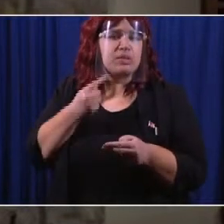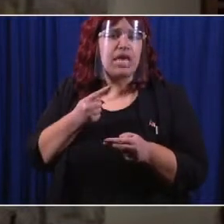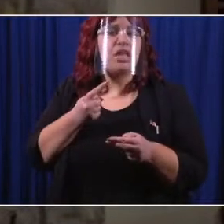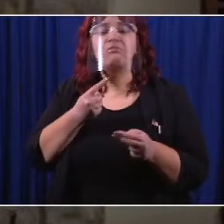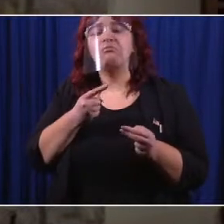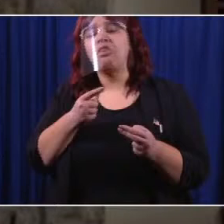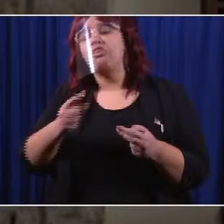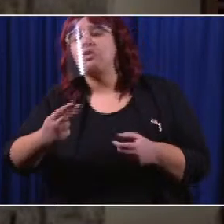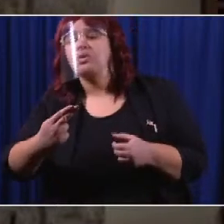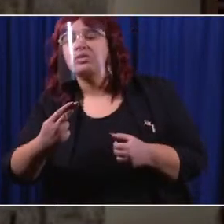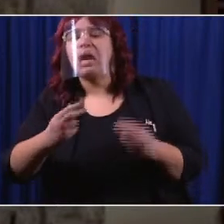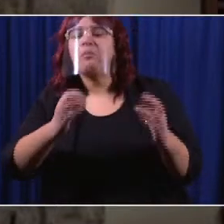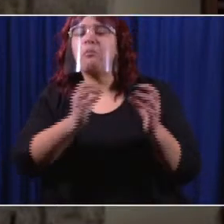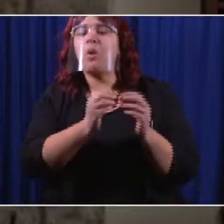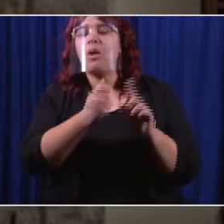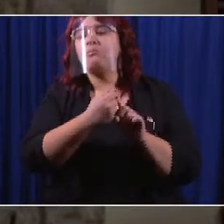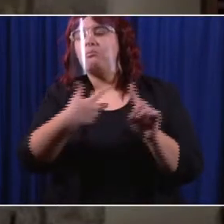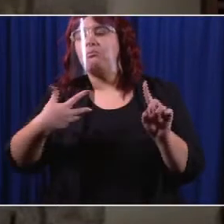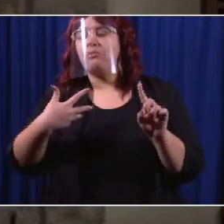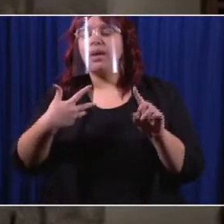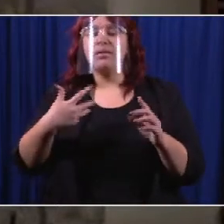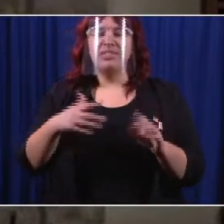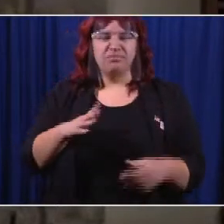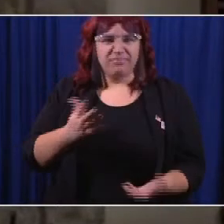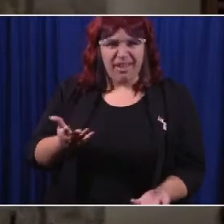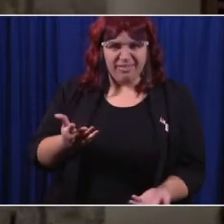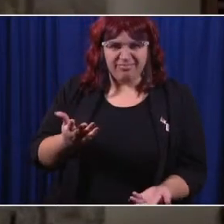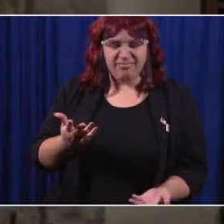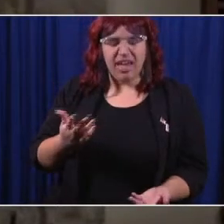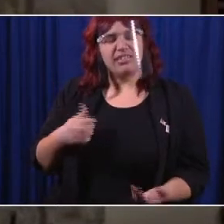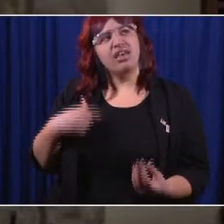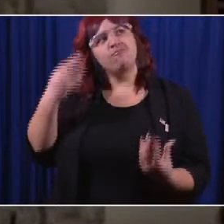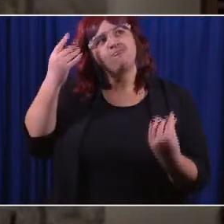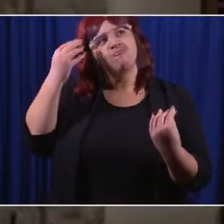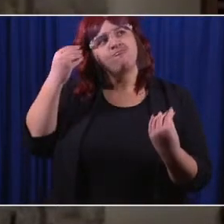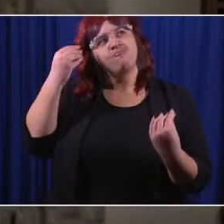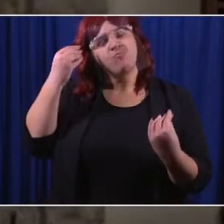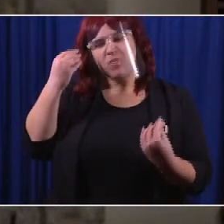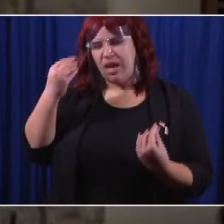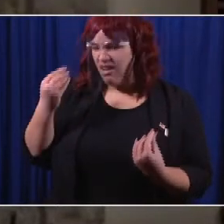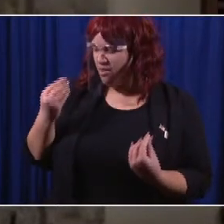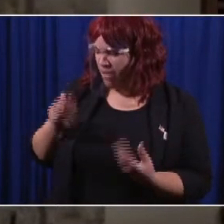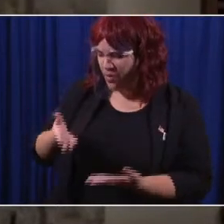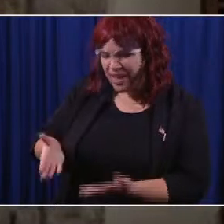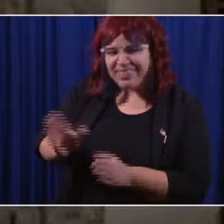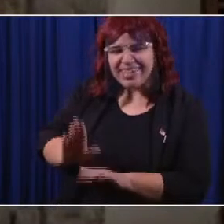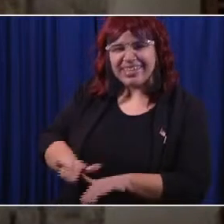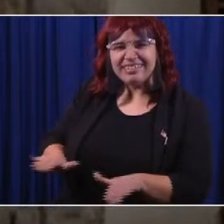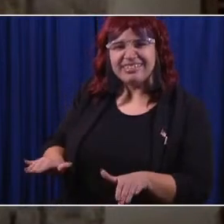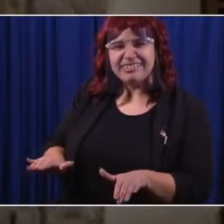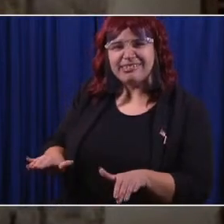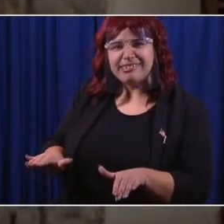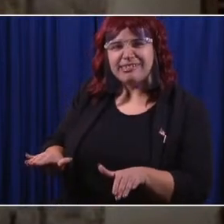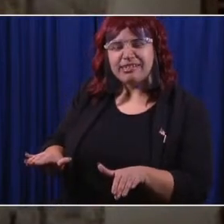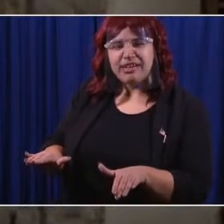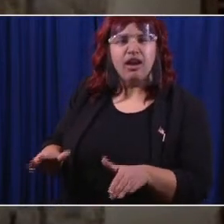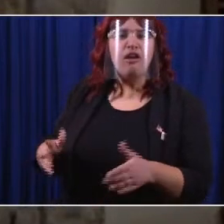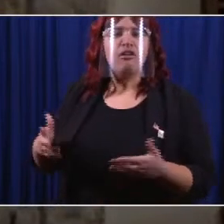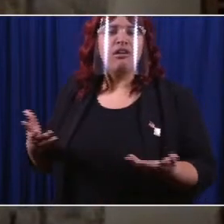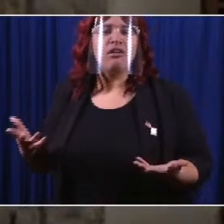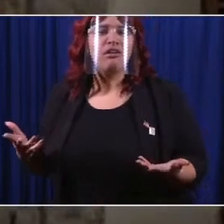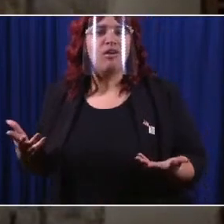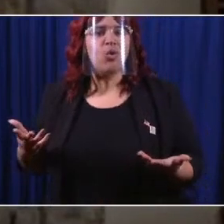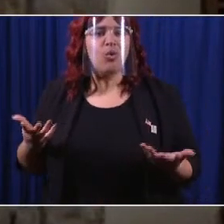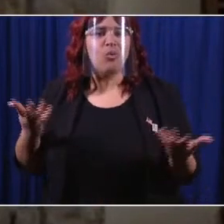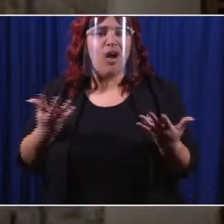lot about the vaccine and kids here in Ohio. I don't know if there's any information you could share with us about work being done there, how this might